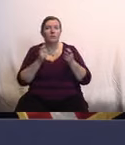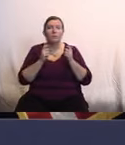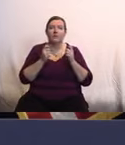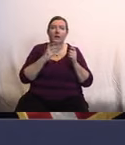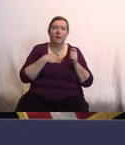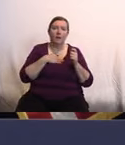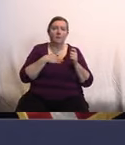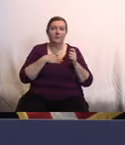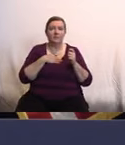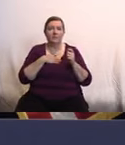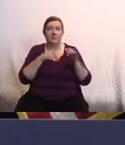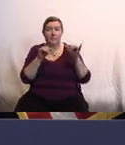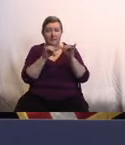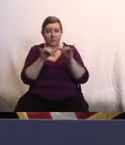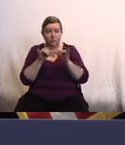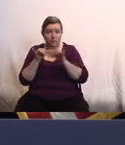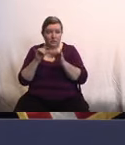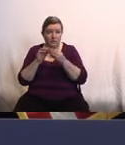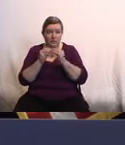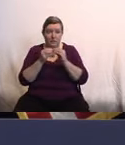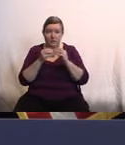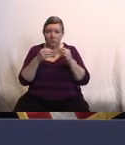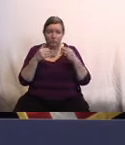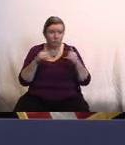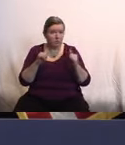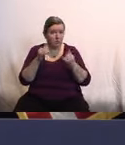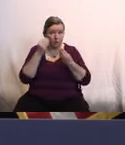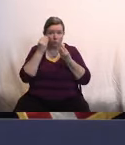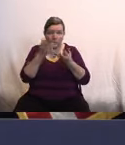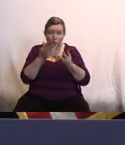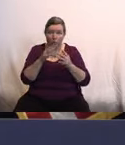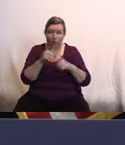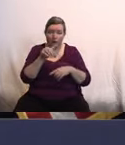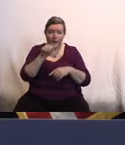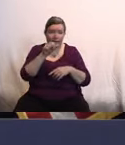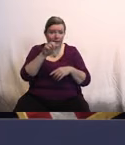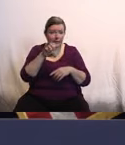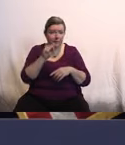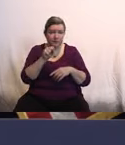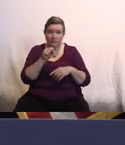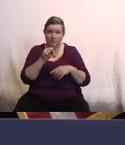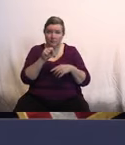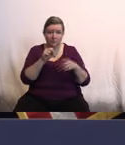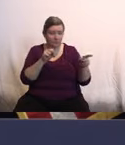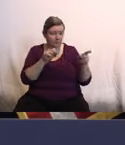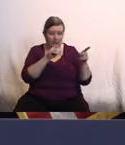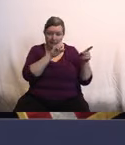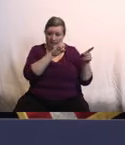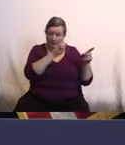said we still report cases. So but I think we've said